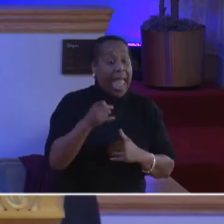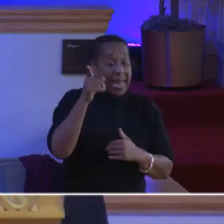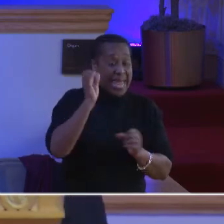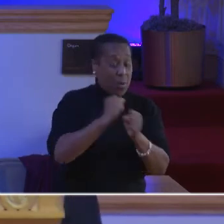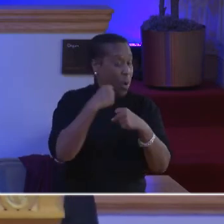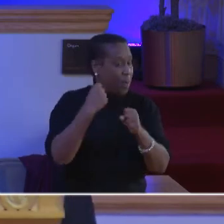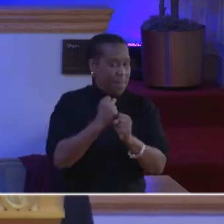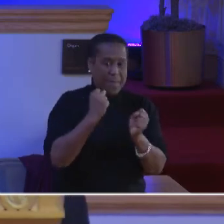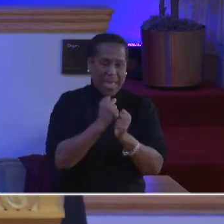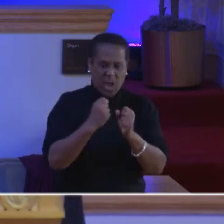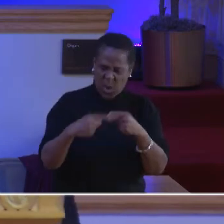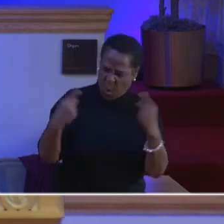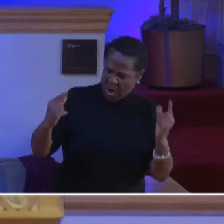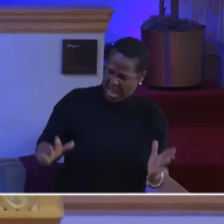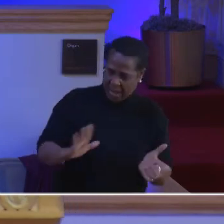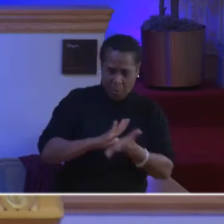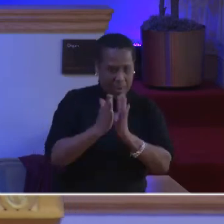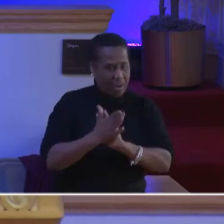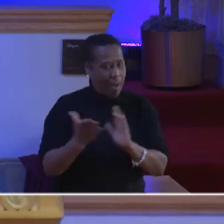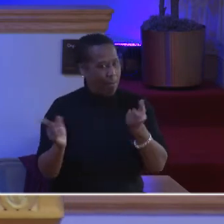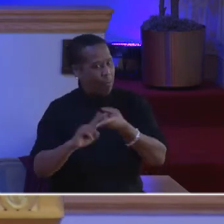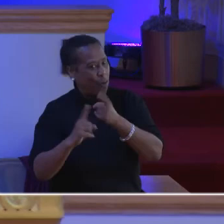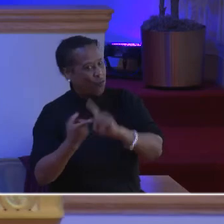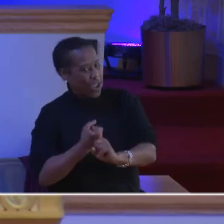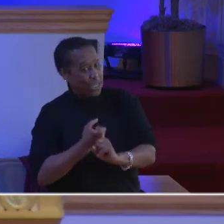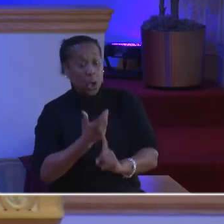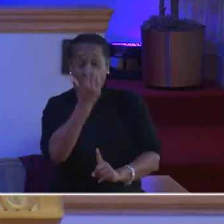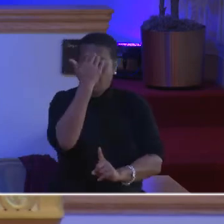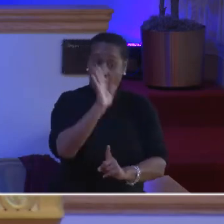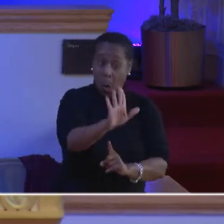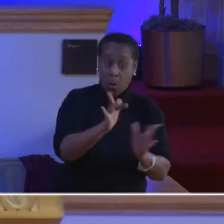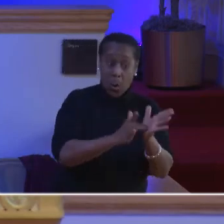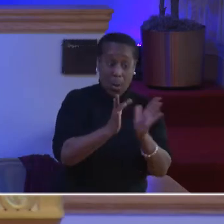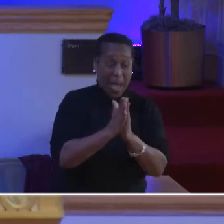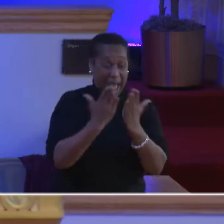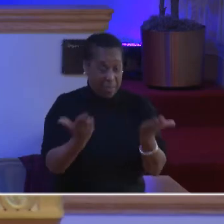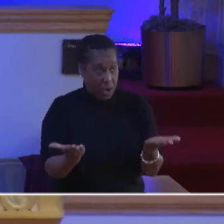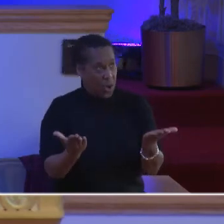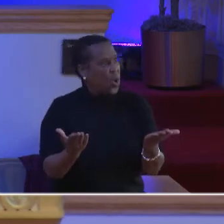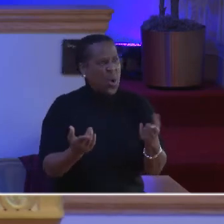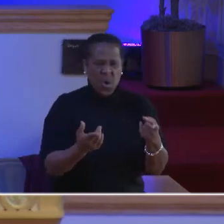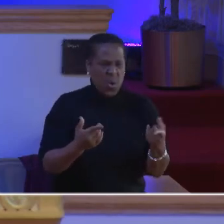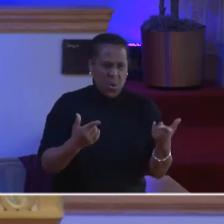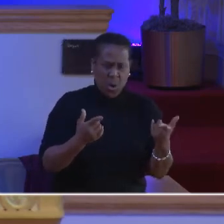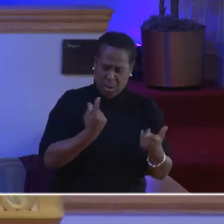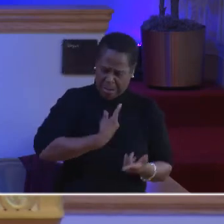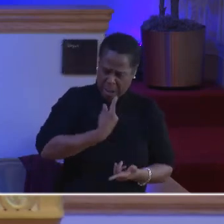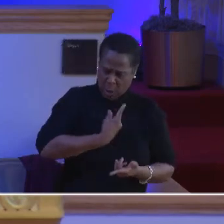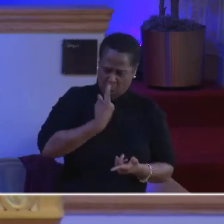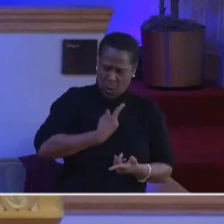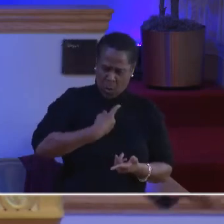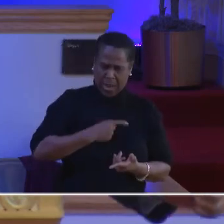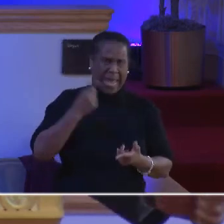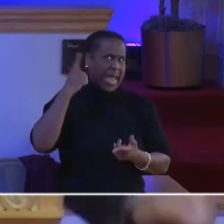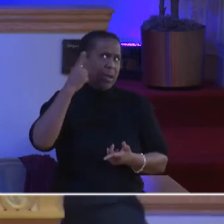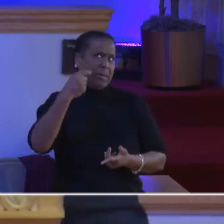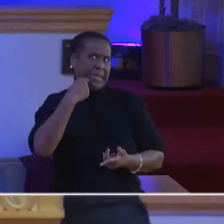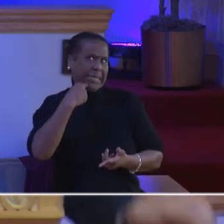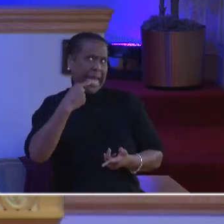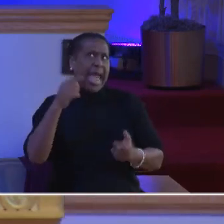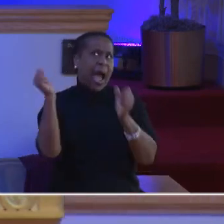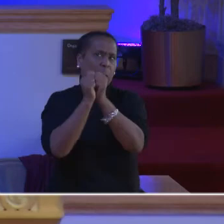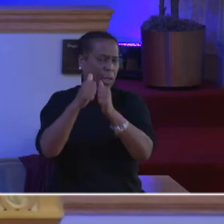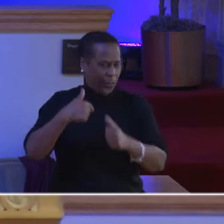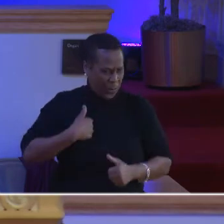make your enemies your footstool. You better know your Bible when you get lonely, to hear him say, Lord, I'm with